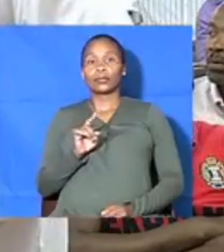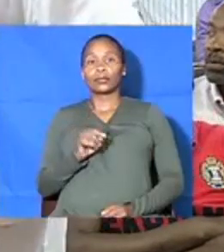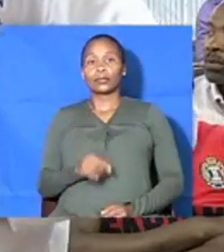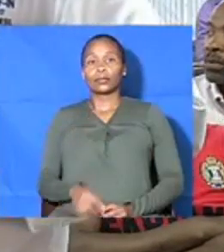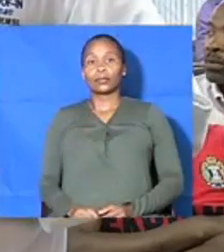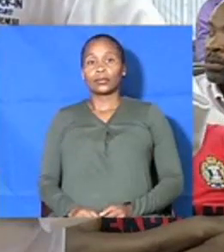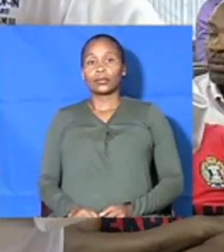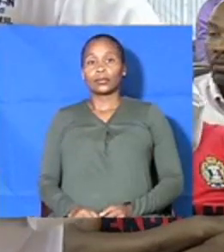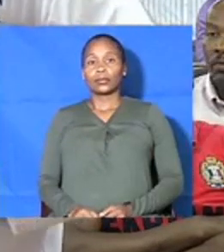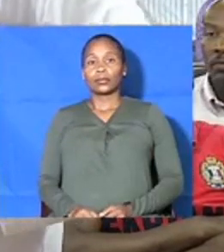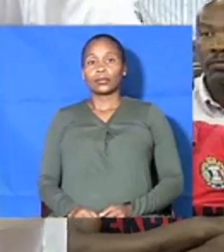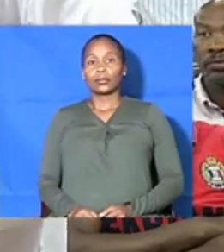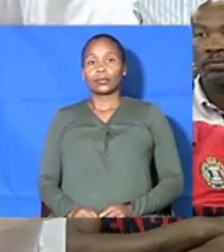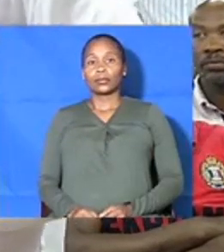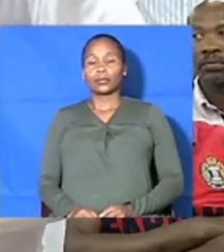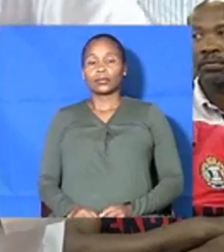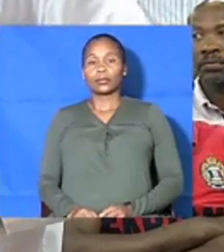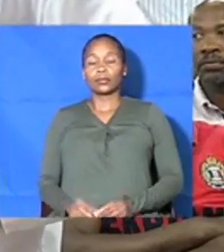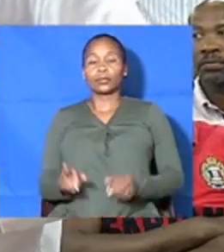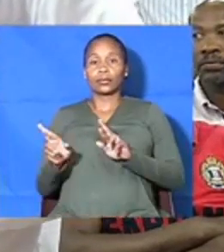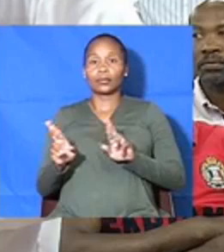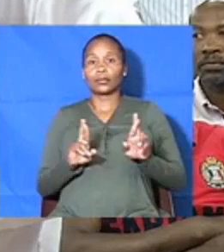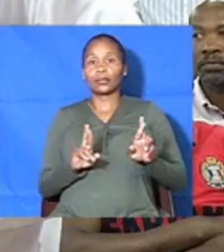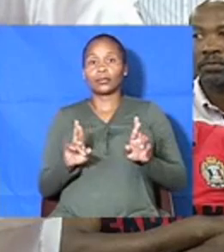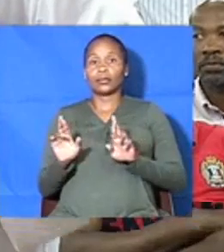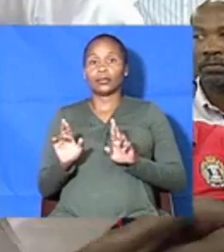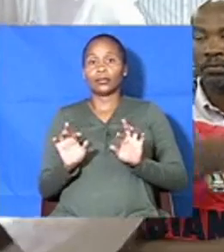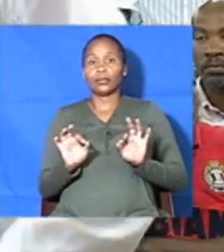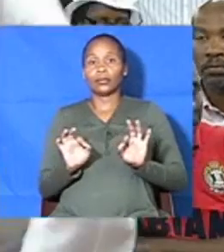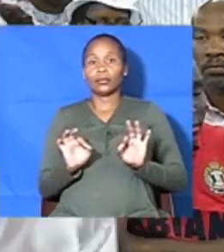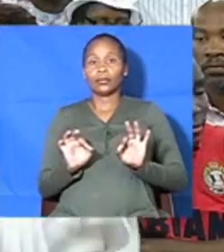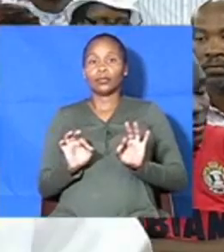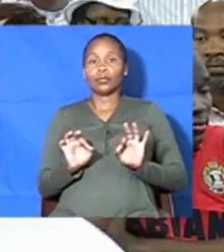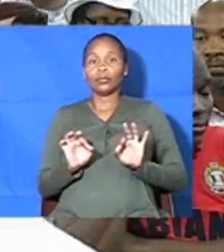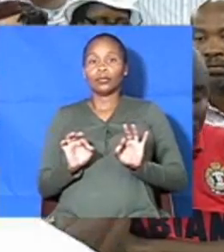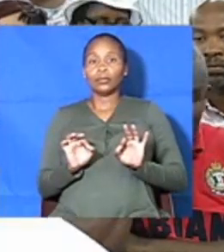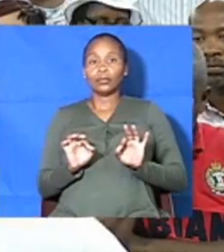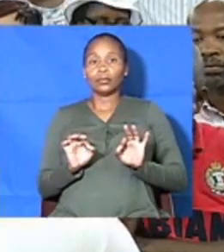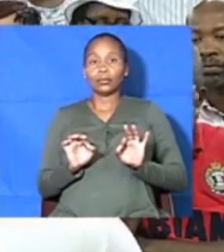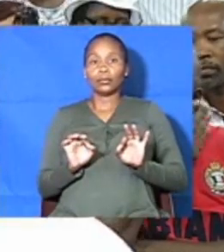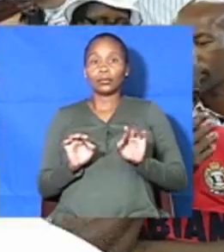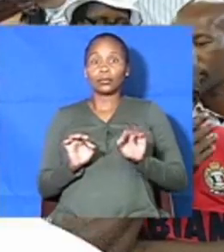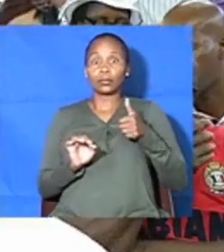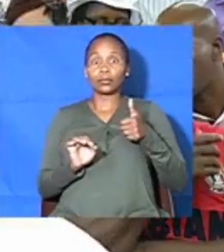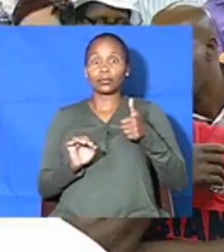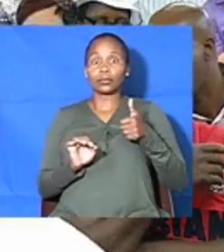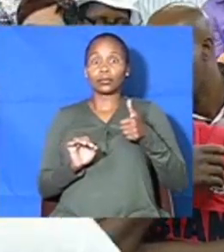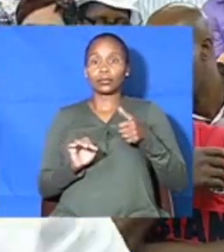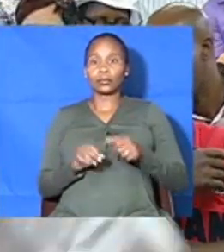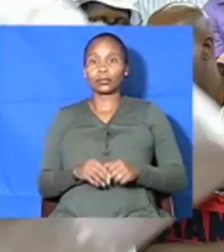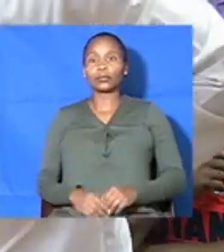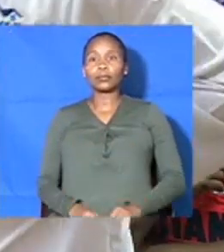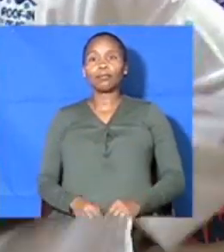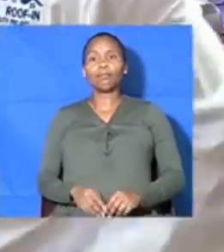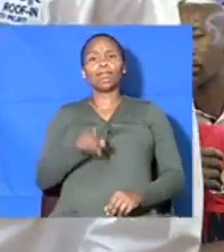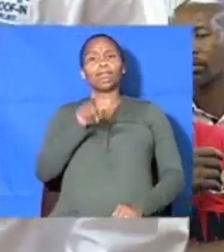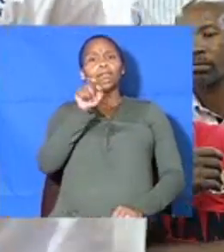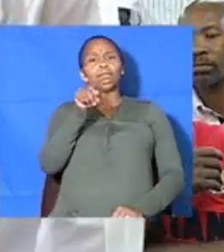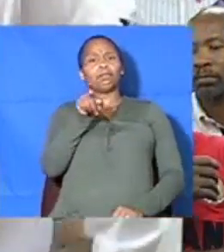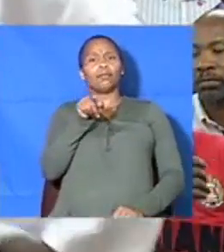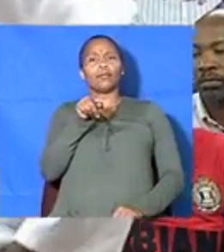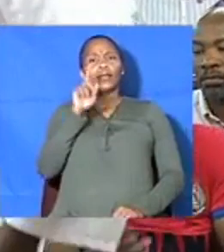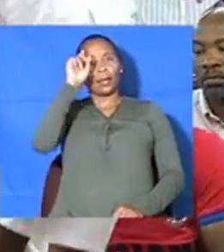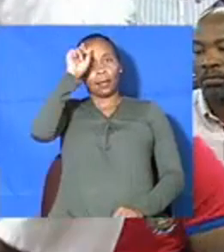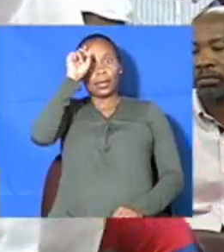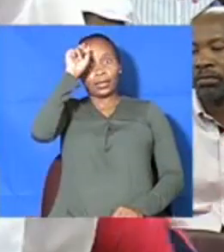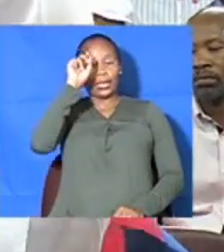the government hospitals or even government clinics, and then we just told ourselves that we'll just see when this person returns.